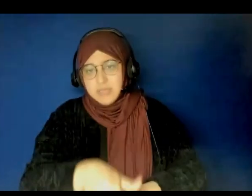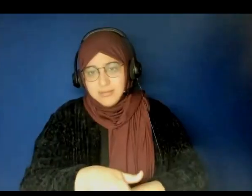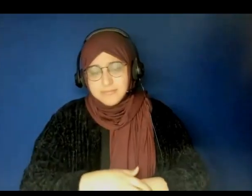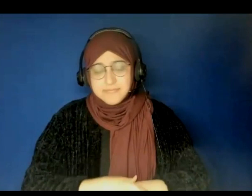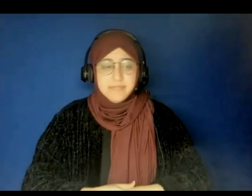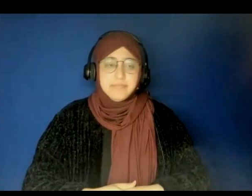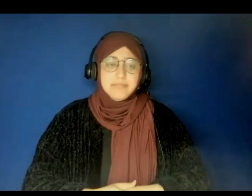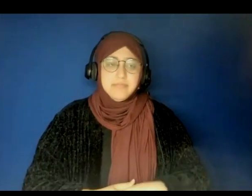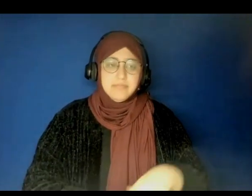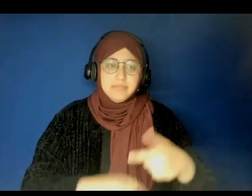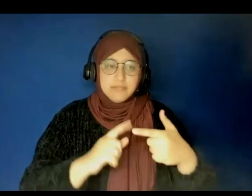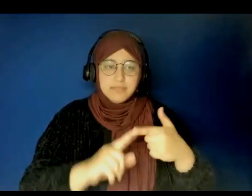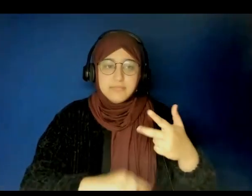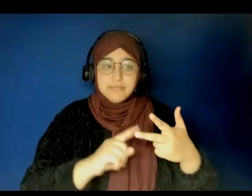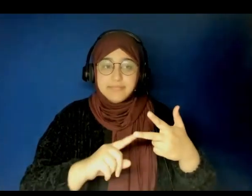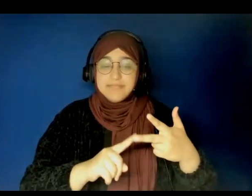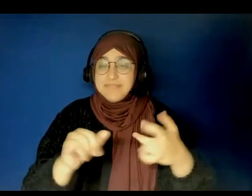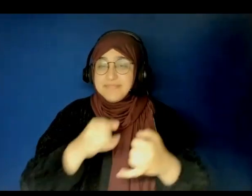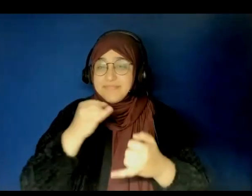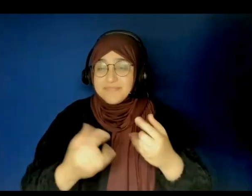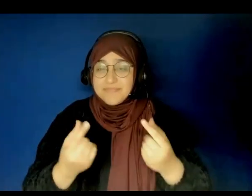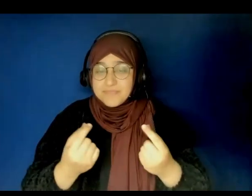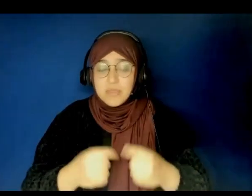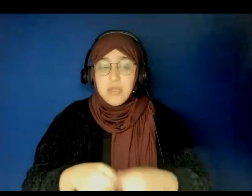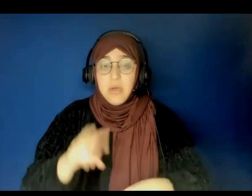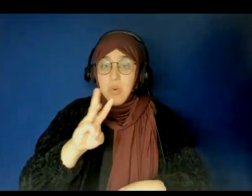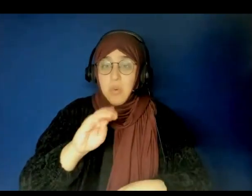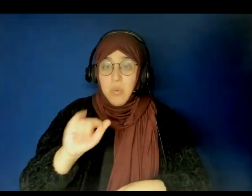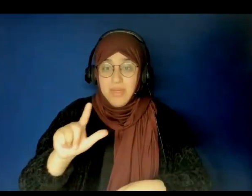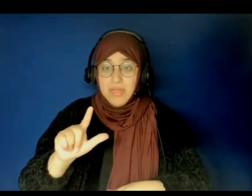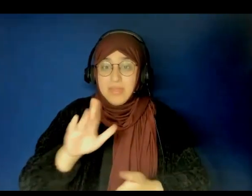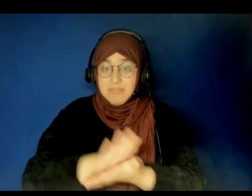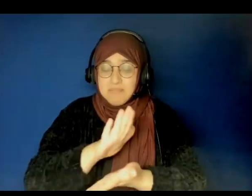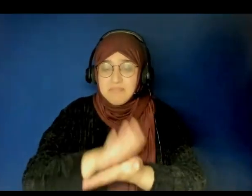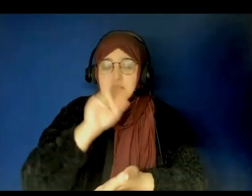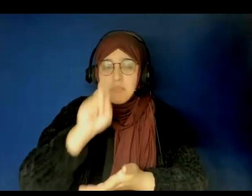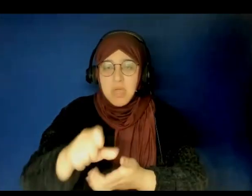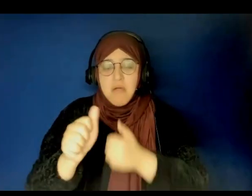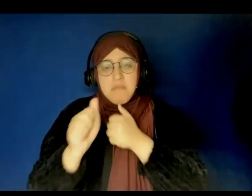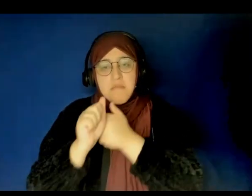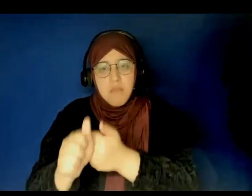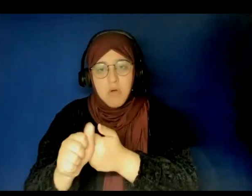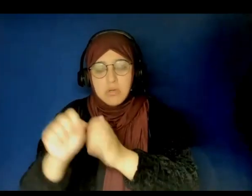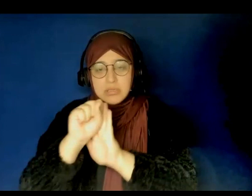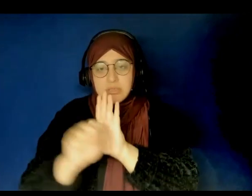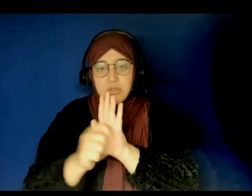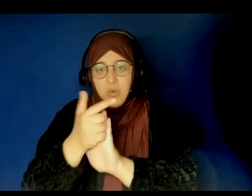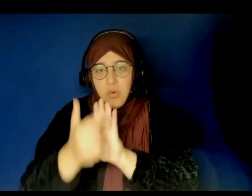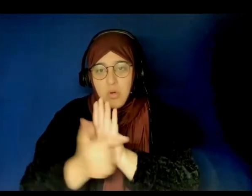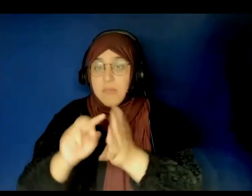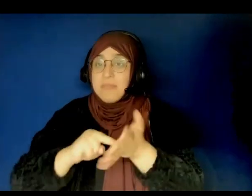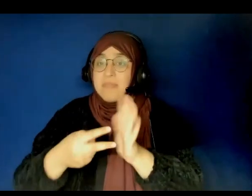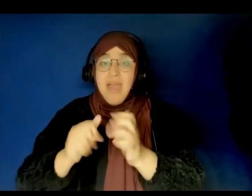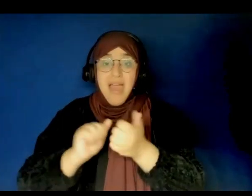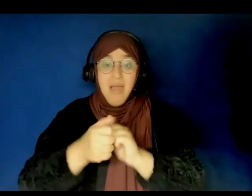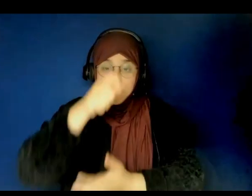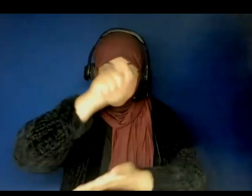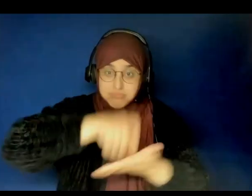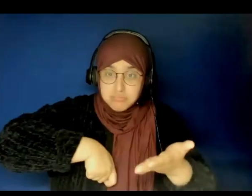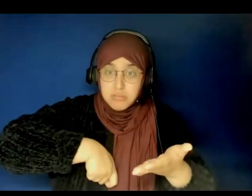Lastly is the will document must conform to state laws, meaning the way that it is drafted and the way that it refers